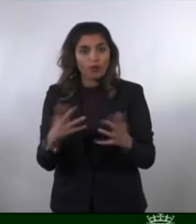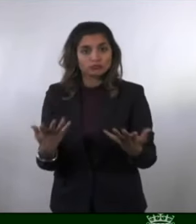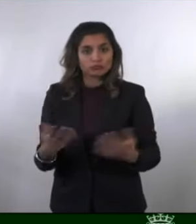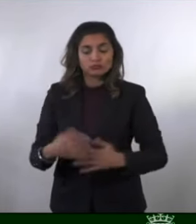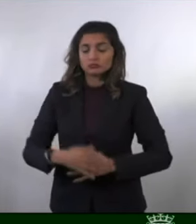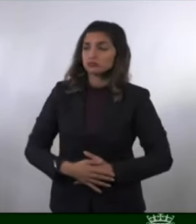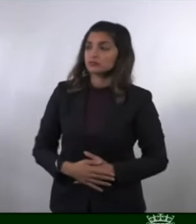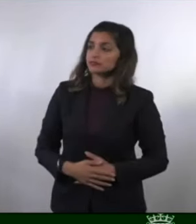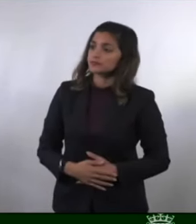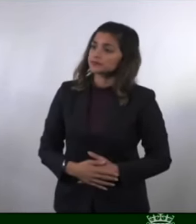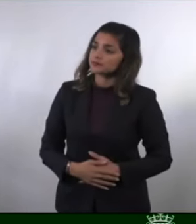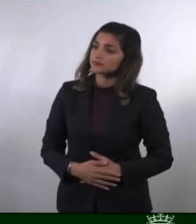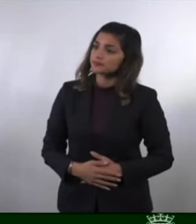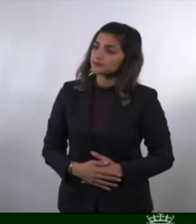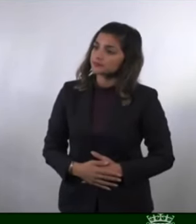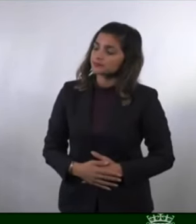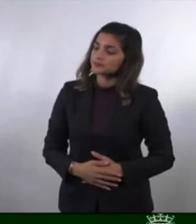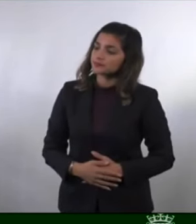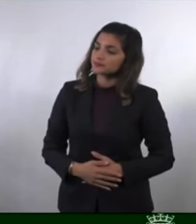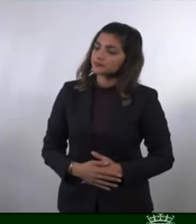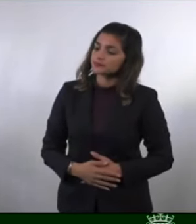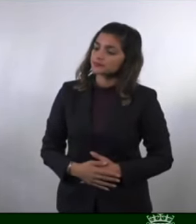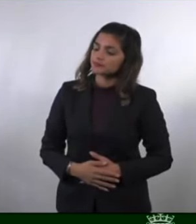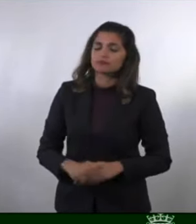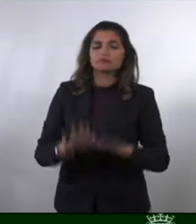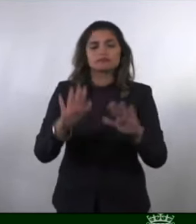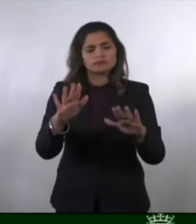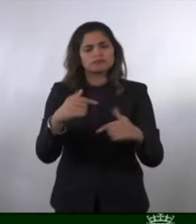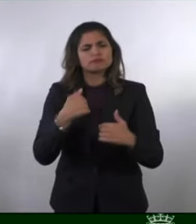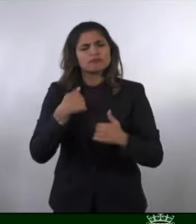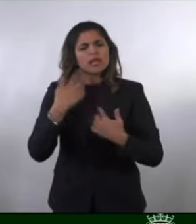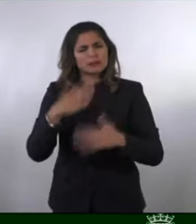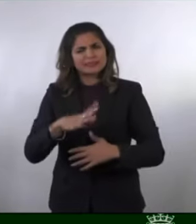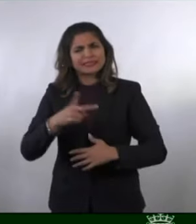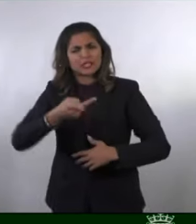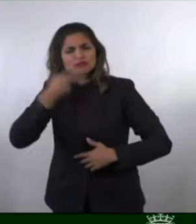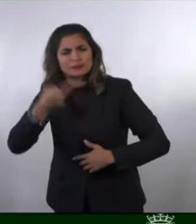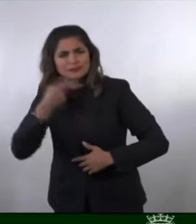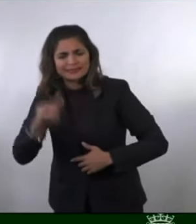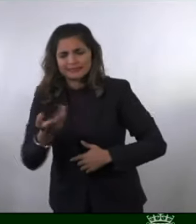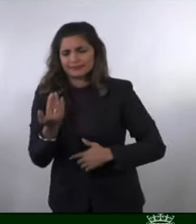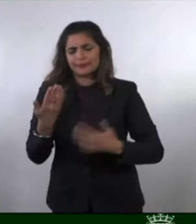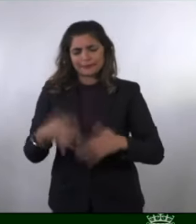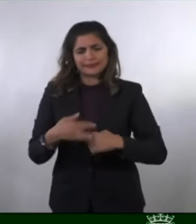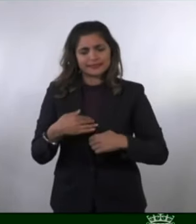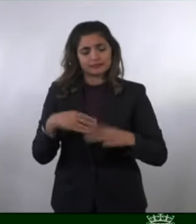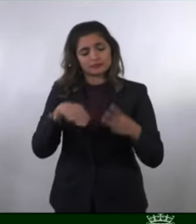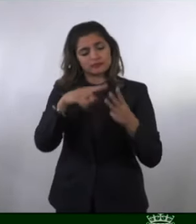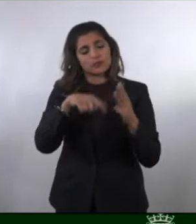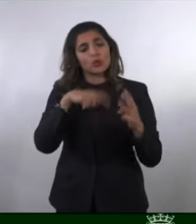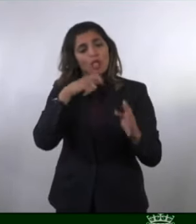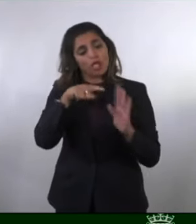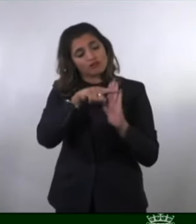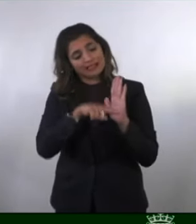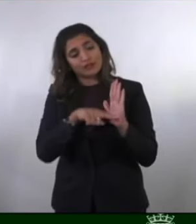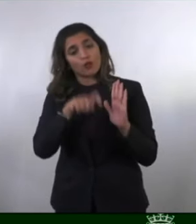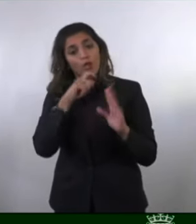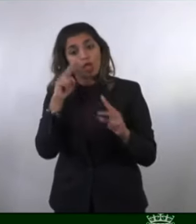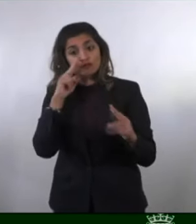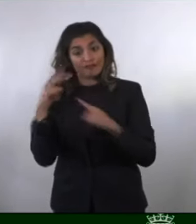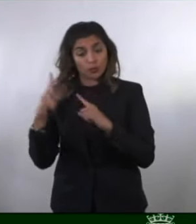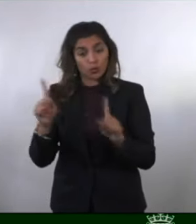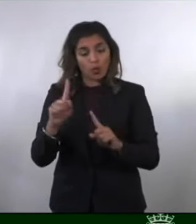Deputy, the criteria, as I've set out, I think, a couple of times now, and they will be reviewed every 14 days.